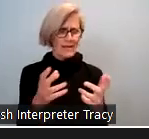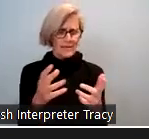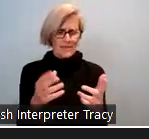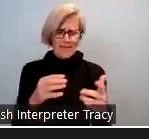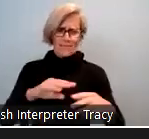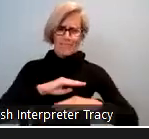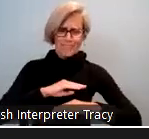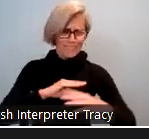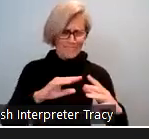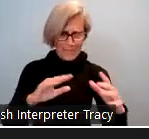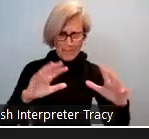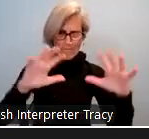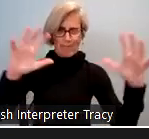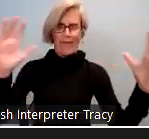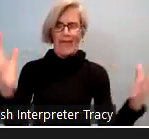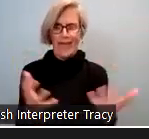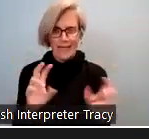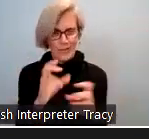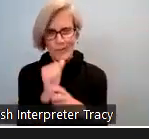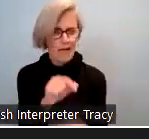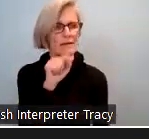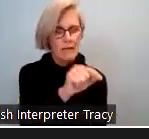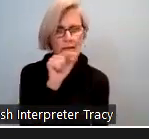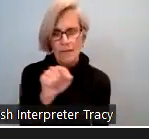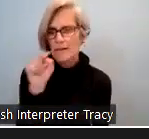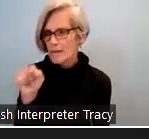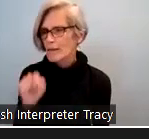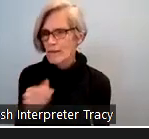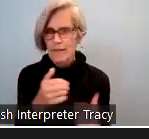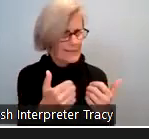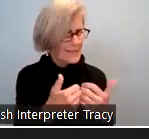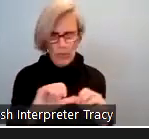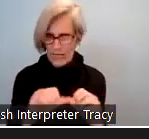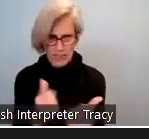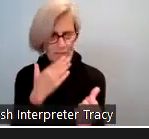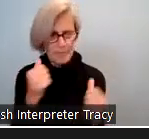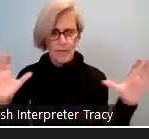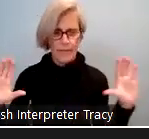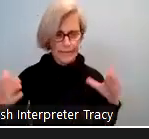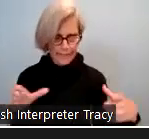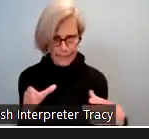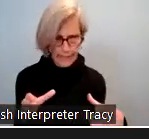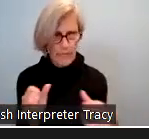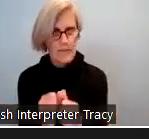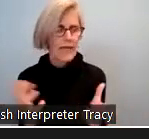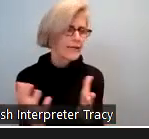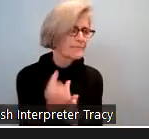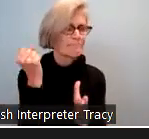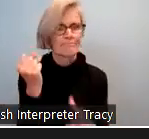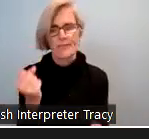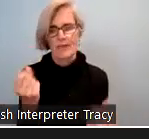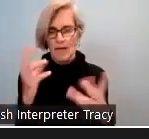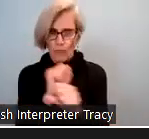through separate agencies or sources of support. So it's a way to leverage a lot of efforts